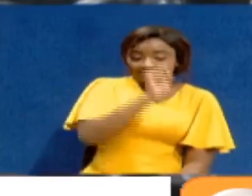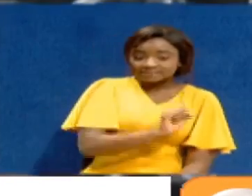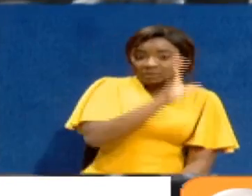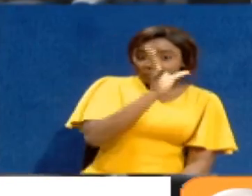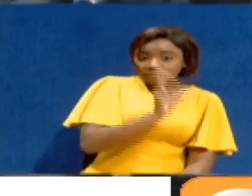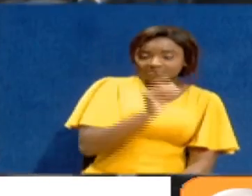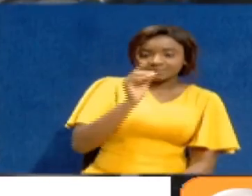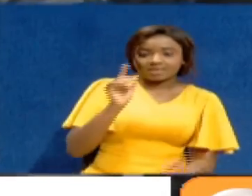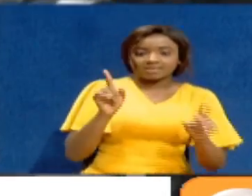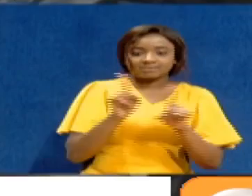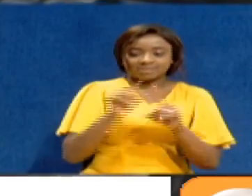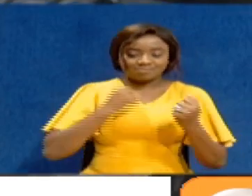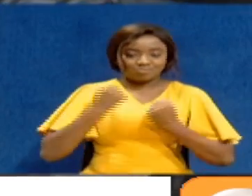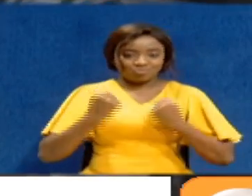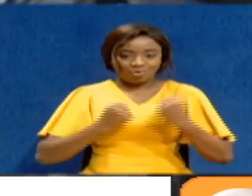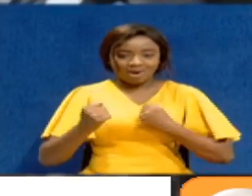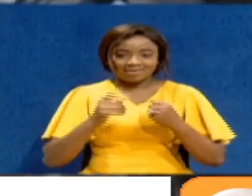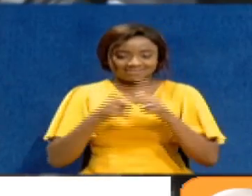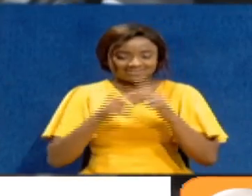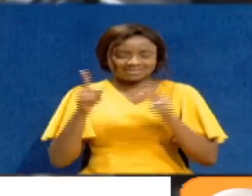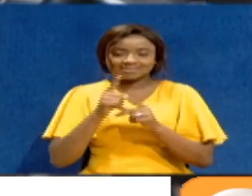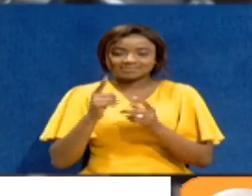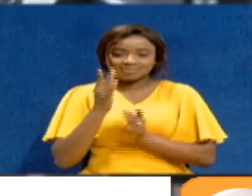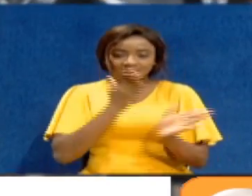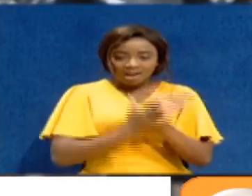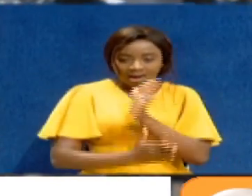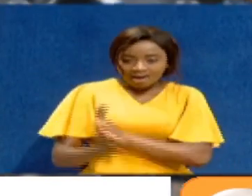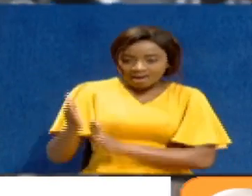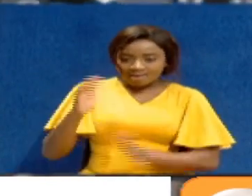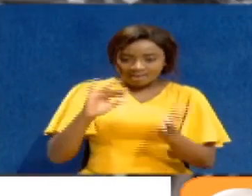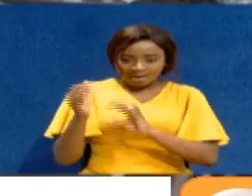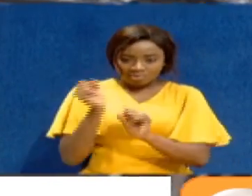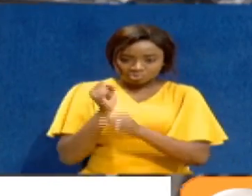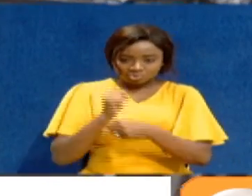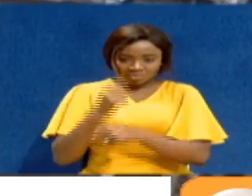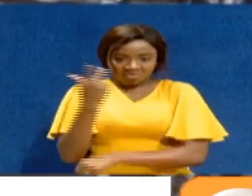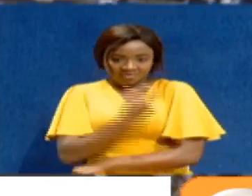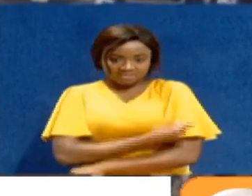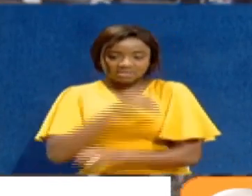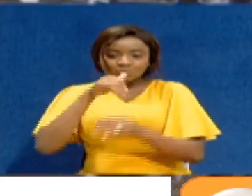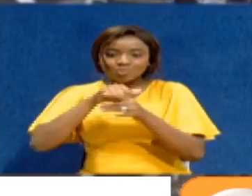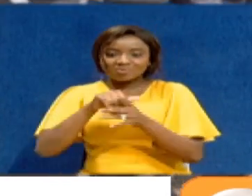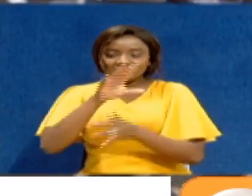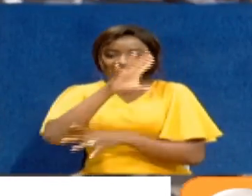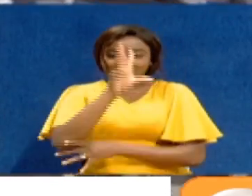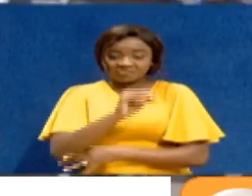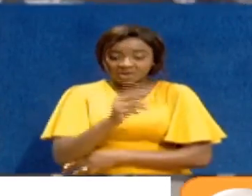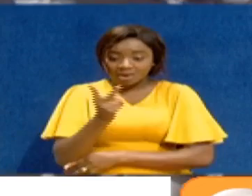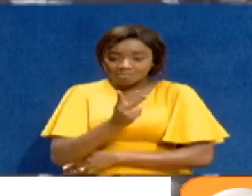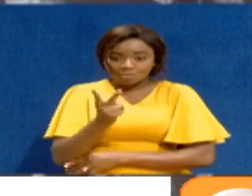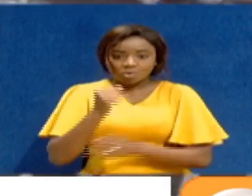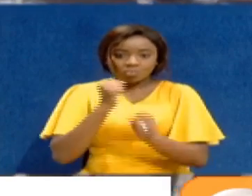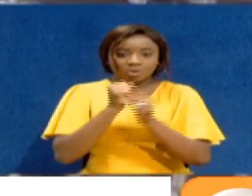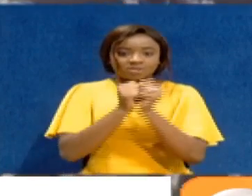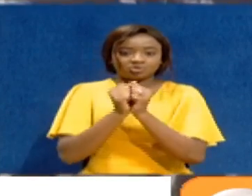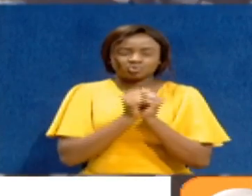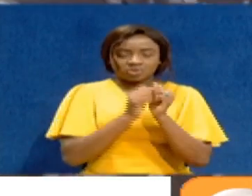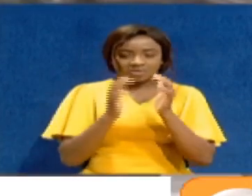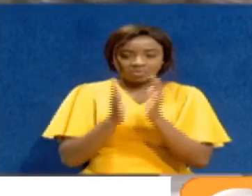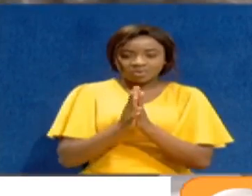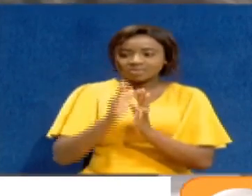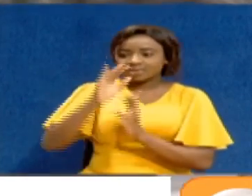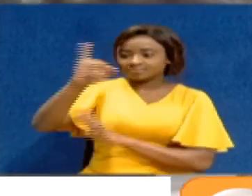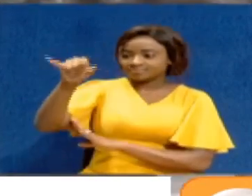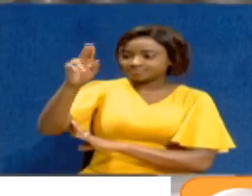already taken bold steps towards manufacturing of COVID-19 vaccines within the continent. The two nations have entered into partnership deals